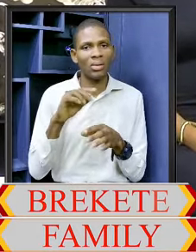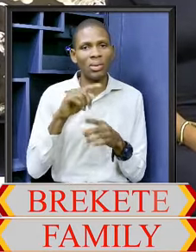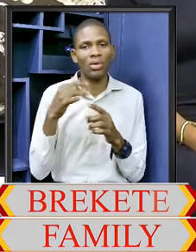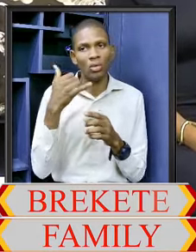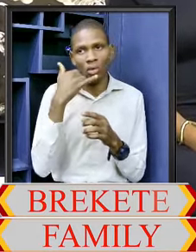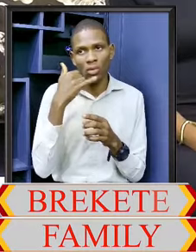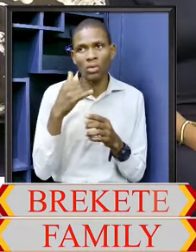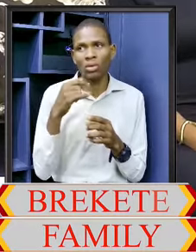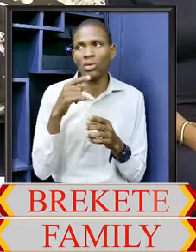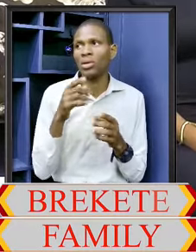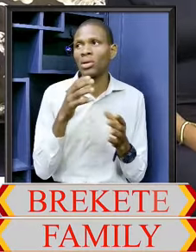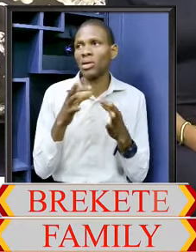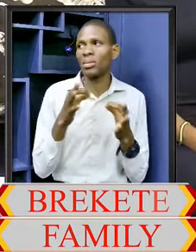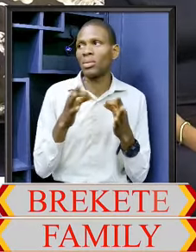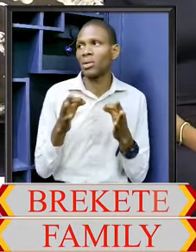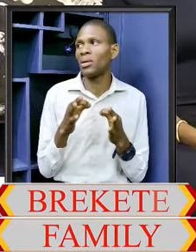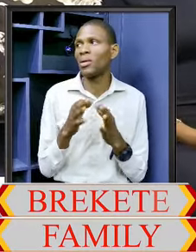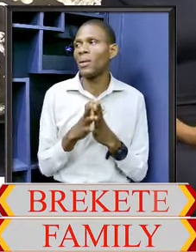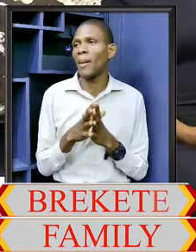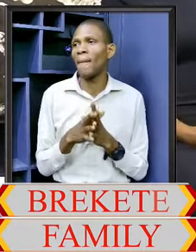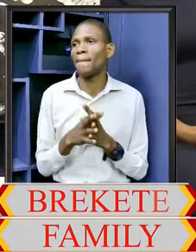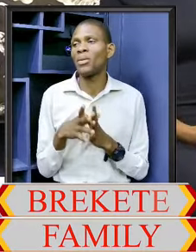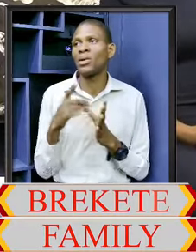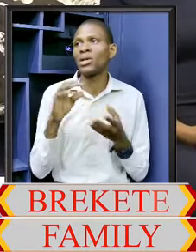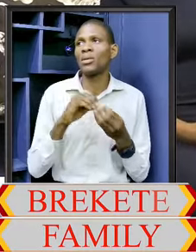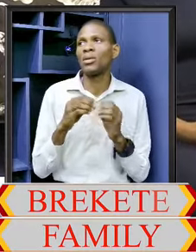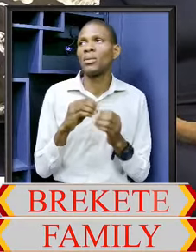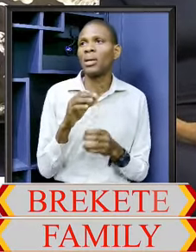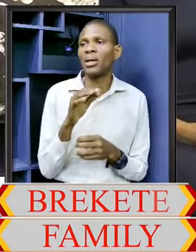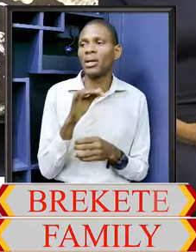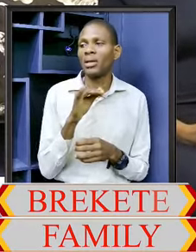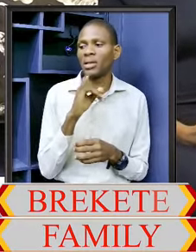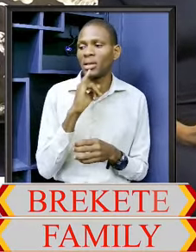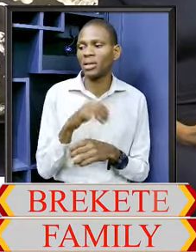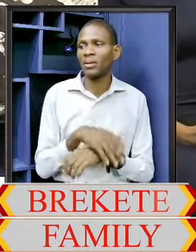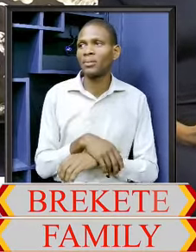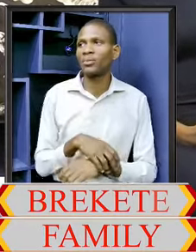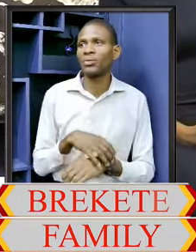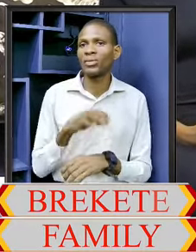call you, you go explain these things to them. The number now